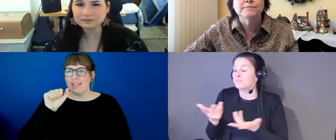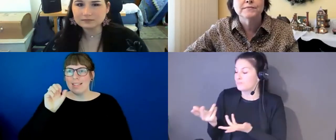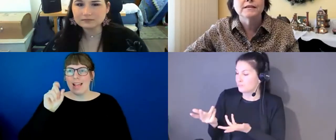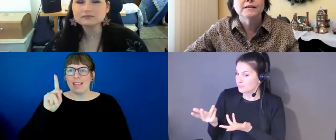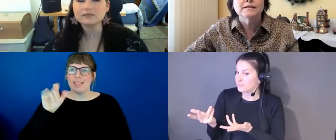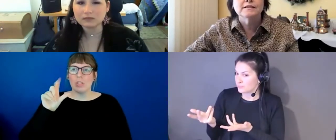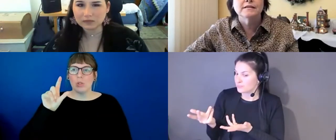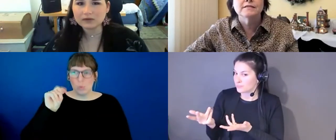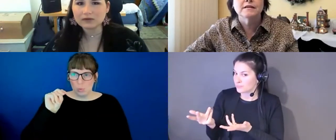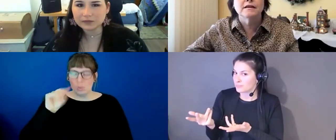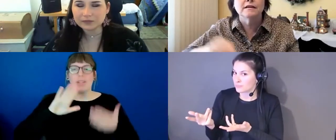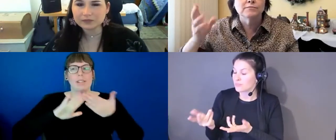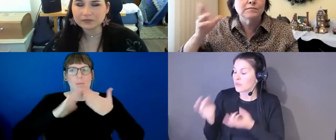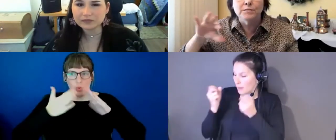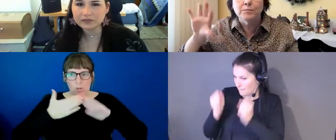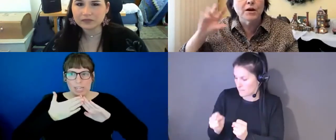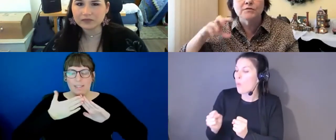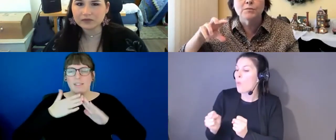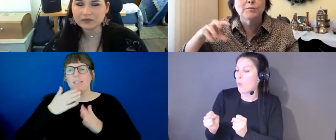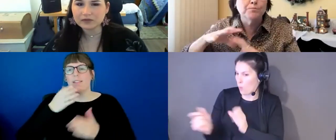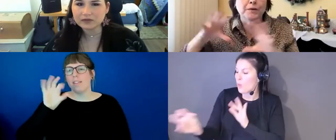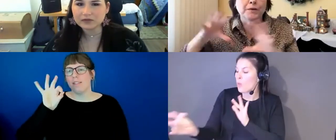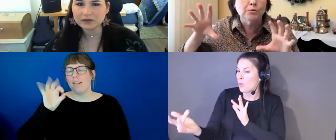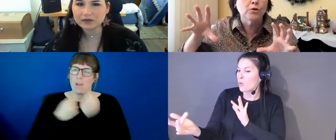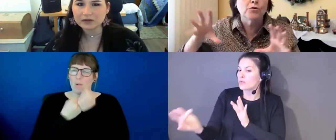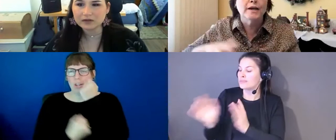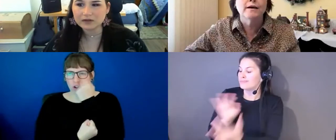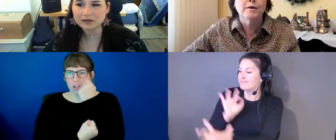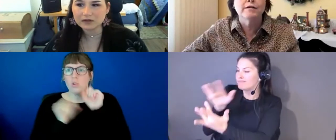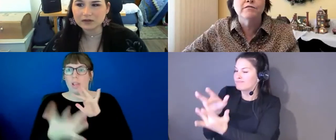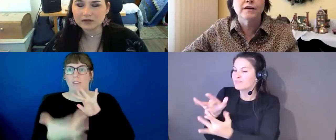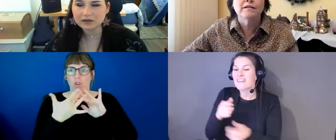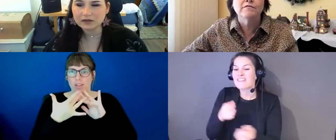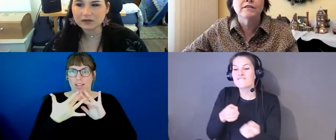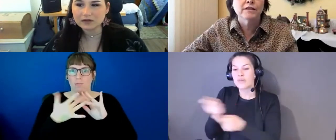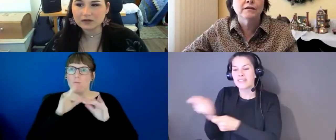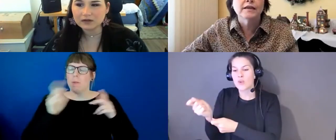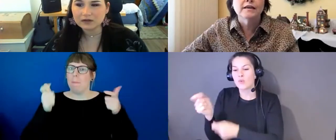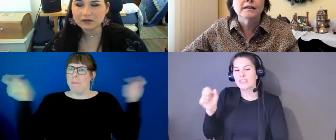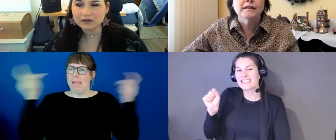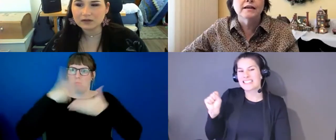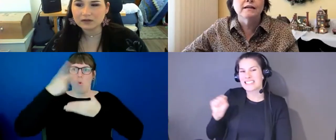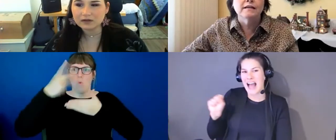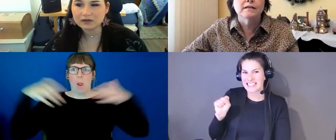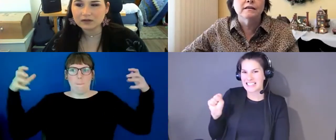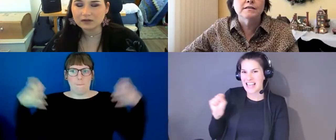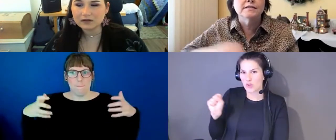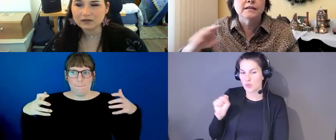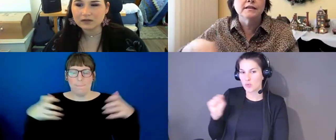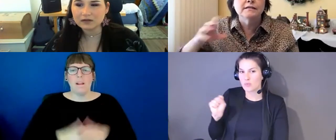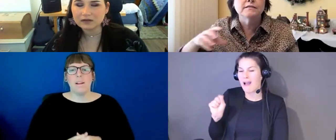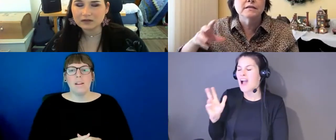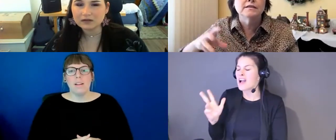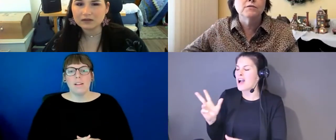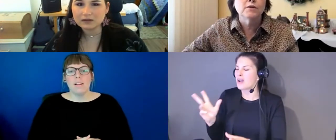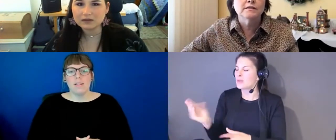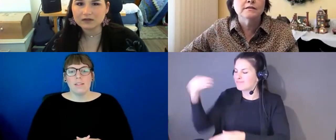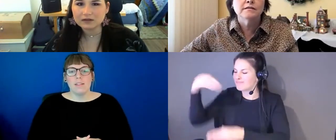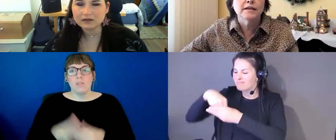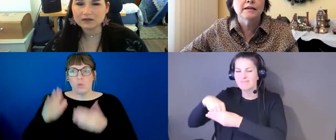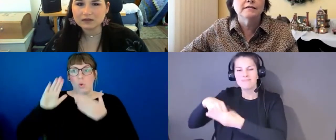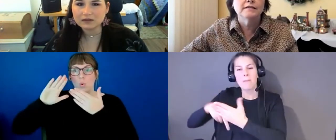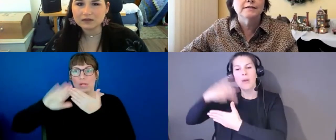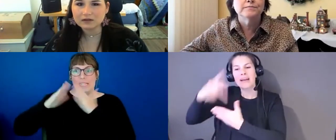Foundation, because it's part of a much bigger program of giving that the city